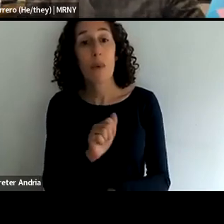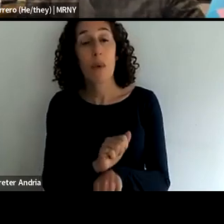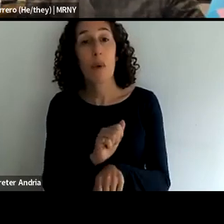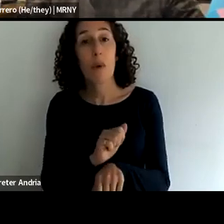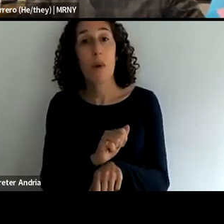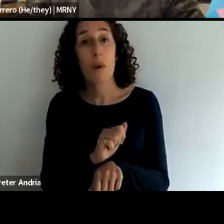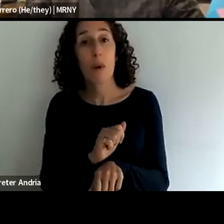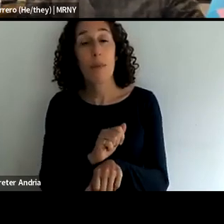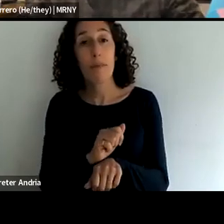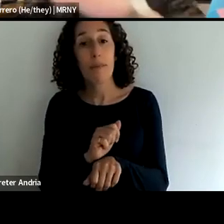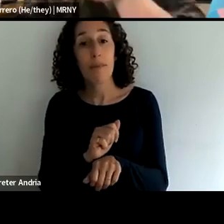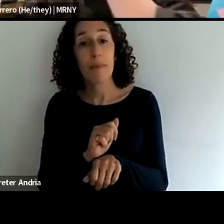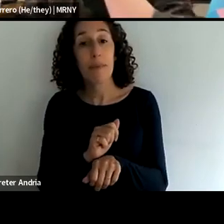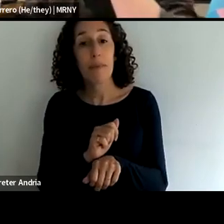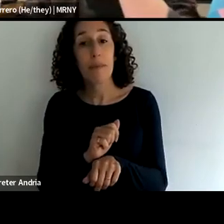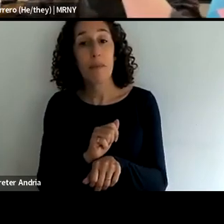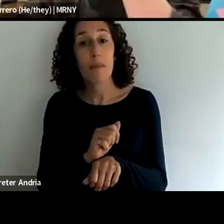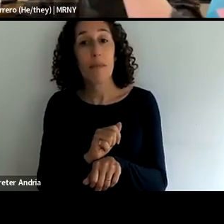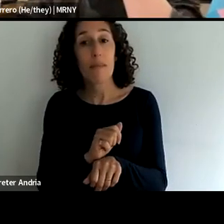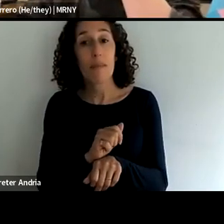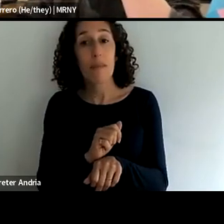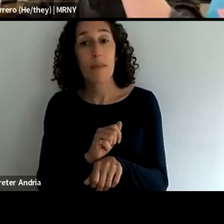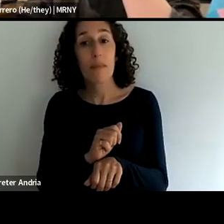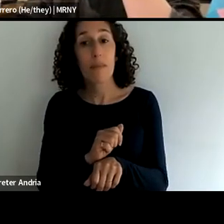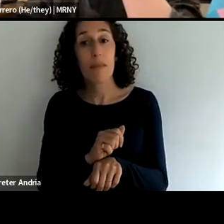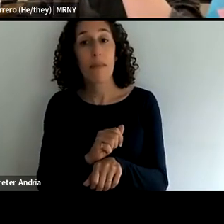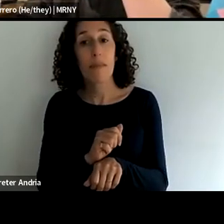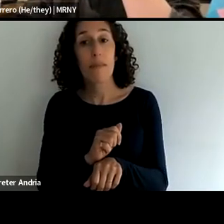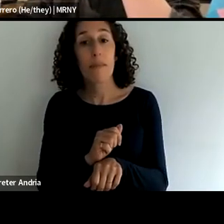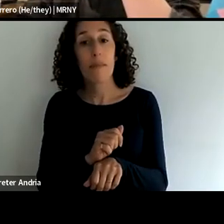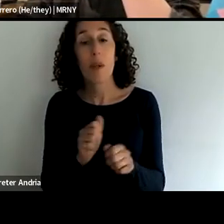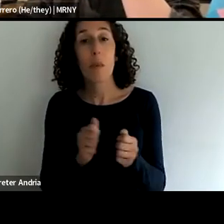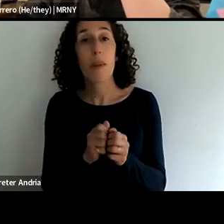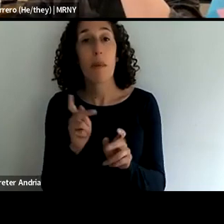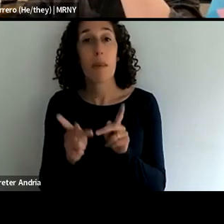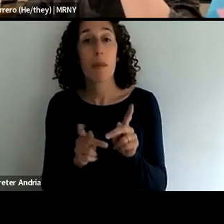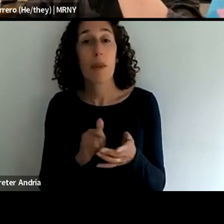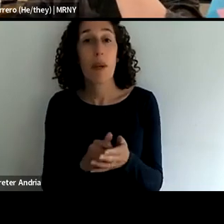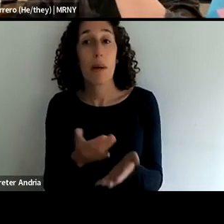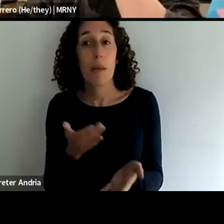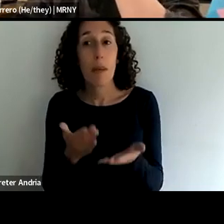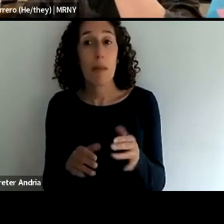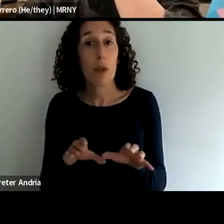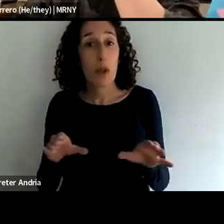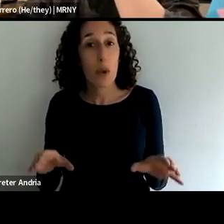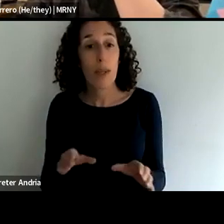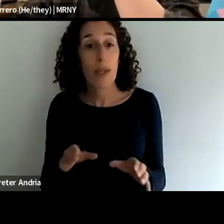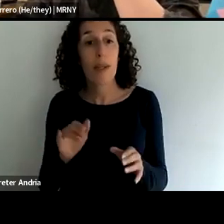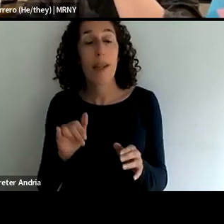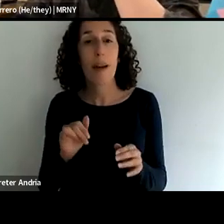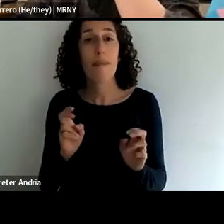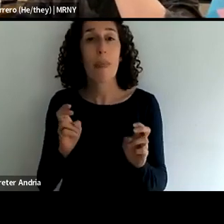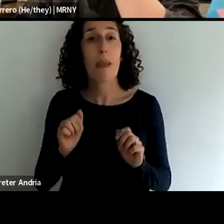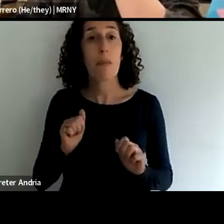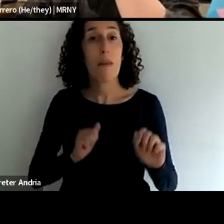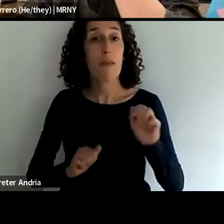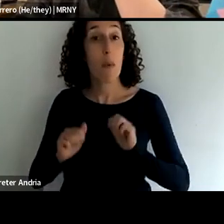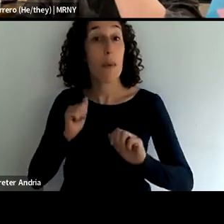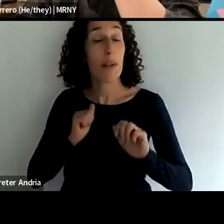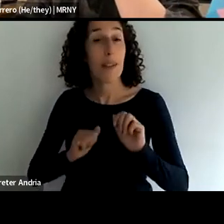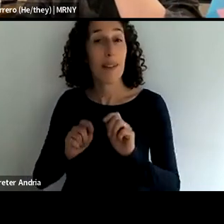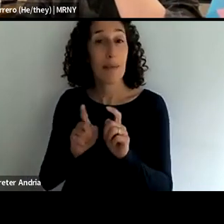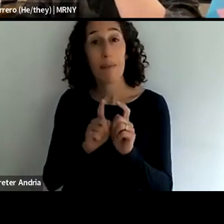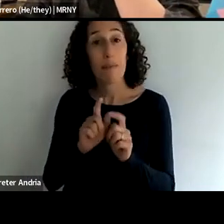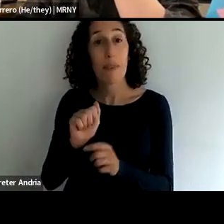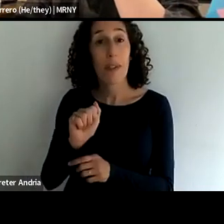with possibly people who might be doing some of this performative allyship. I mean, I